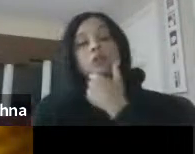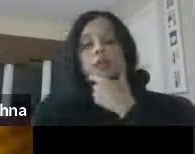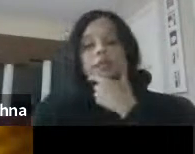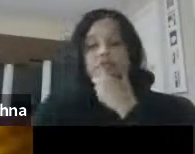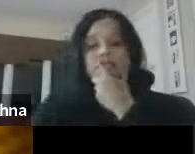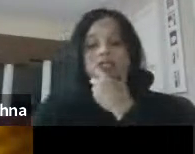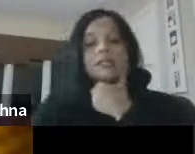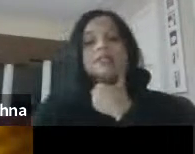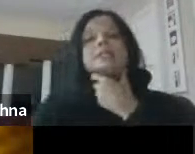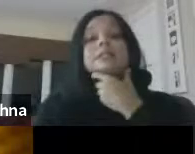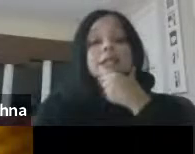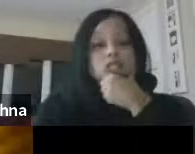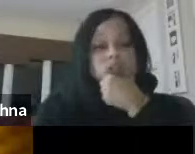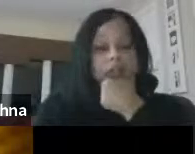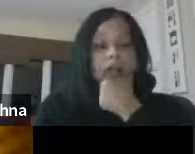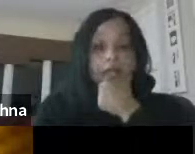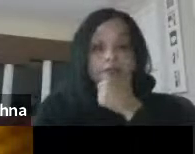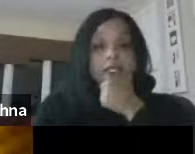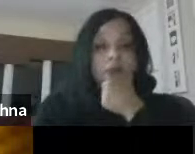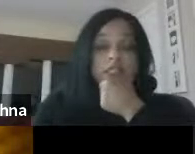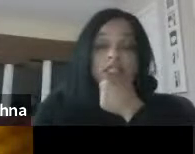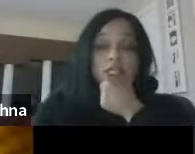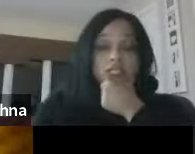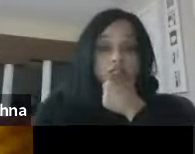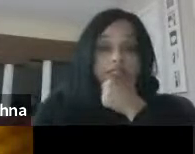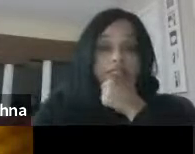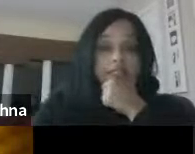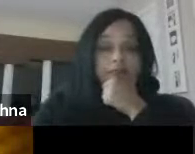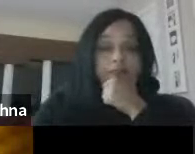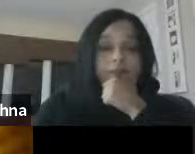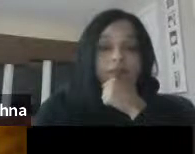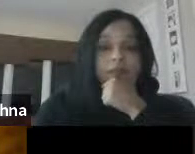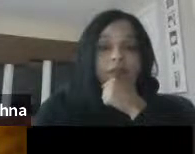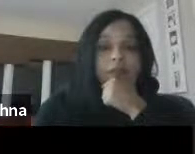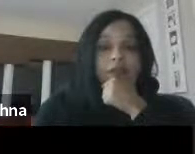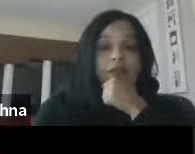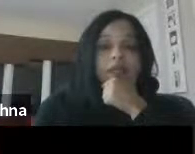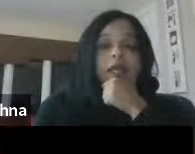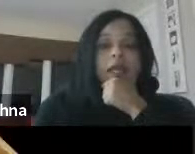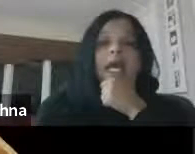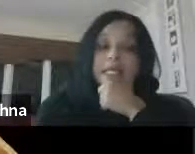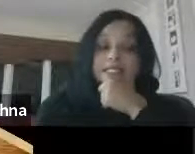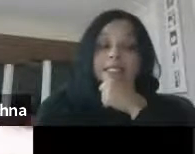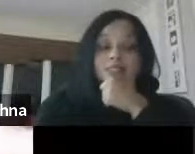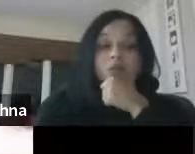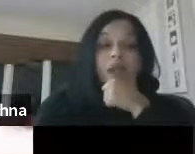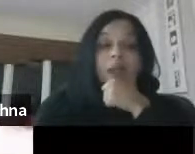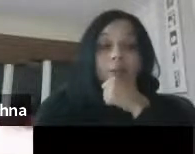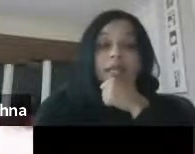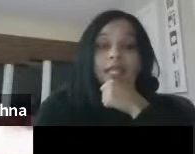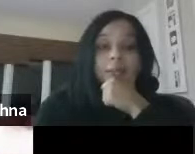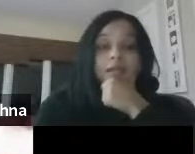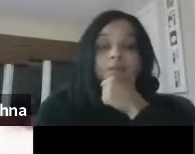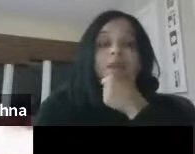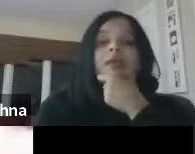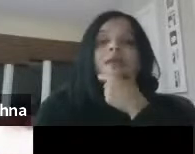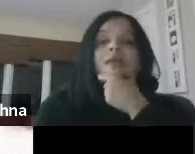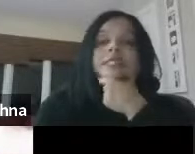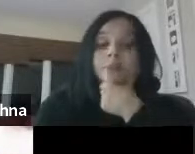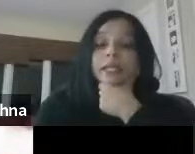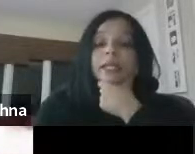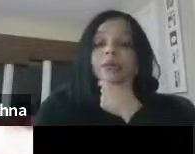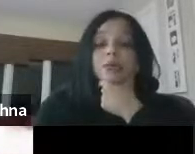phonological awareness is an essential area of psychoattrational testing. As is rapid naming.